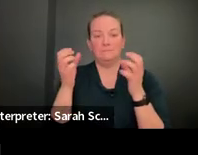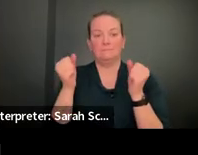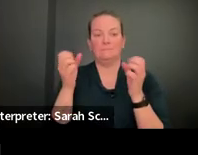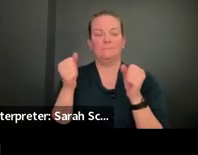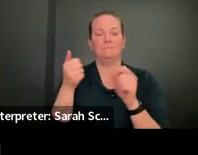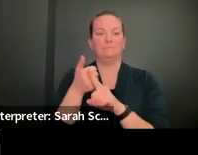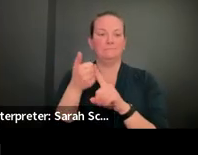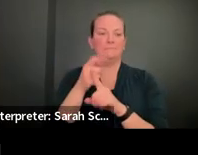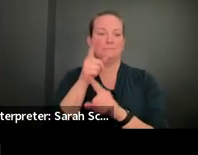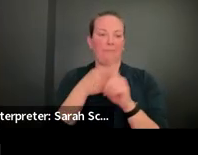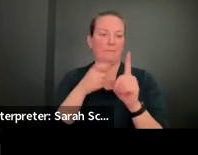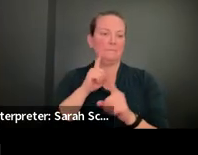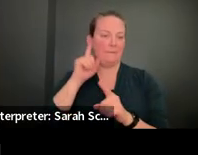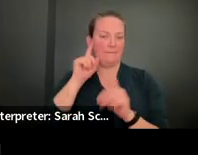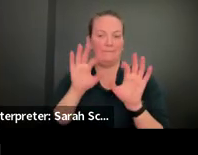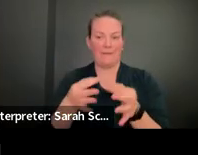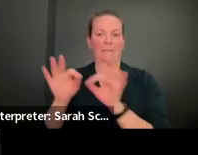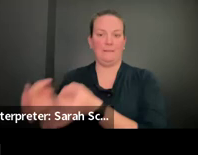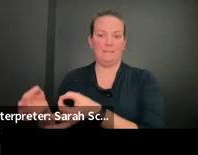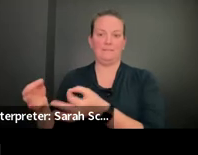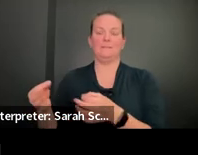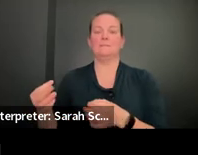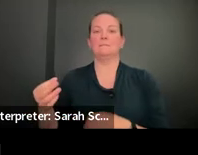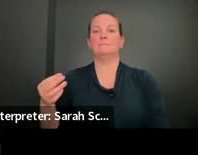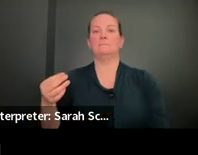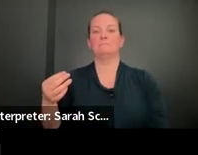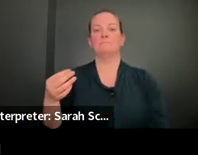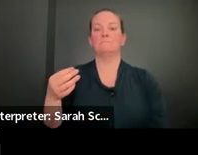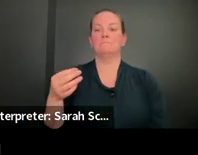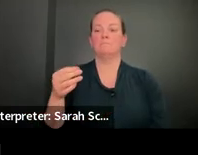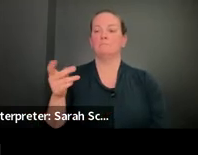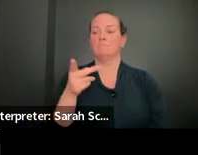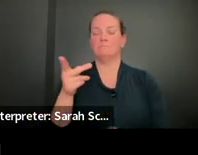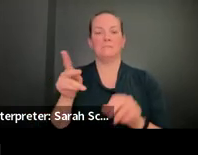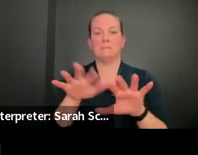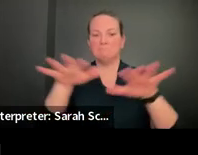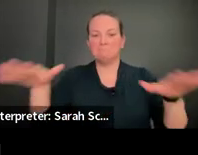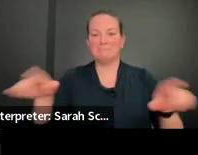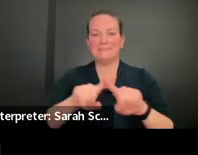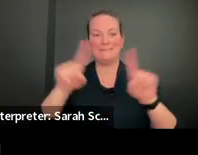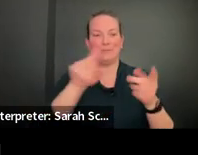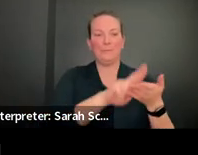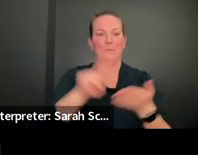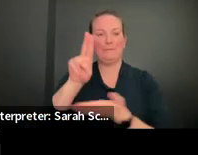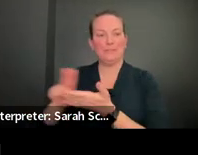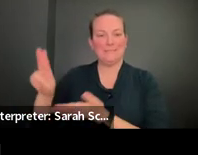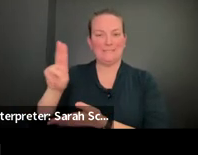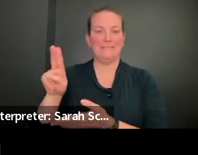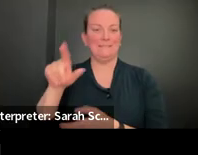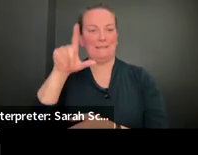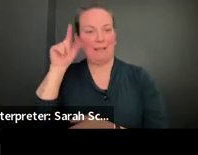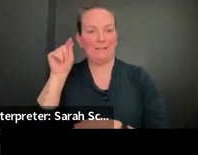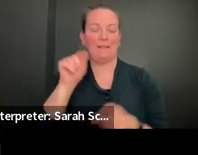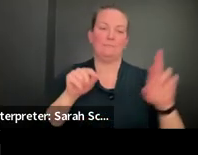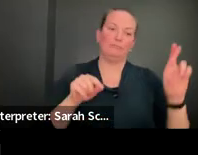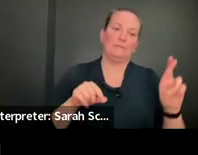very strong deaf family. They weren't studying in the same university. They were in two different universities. So